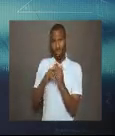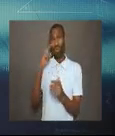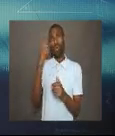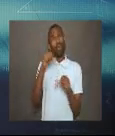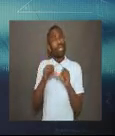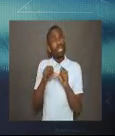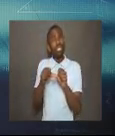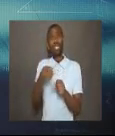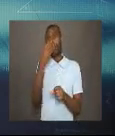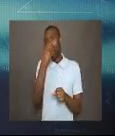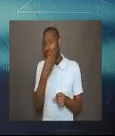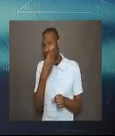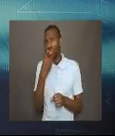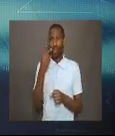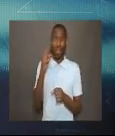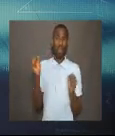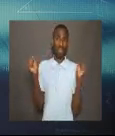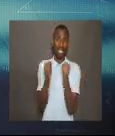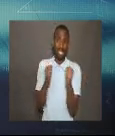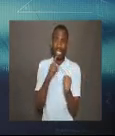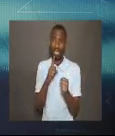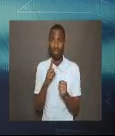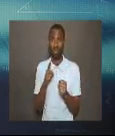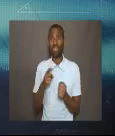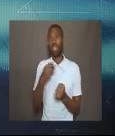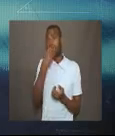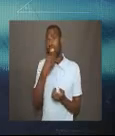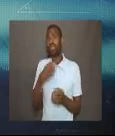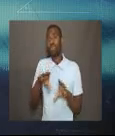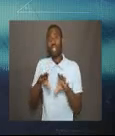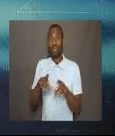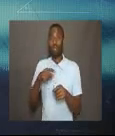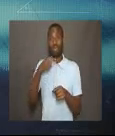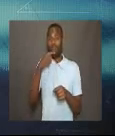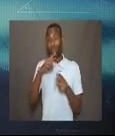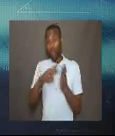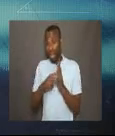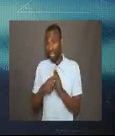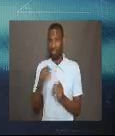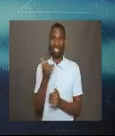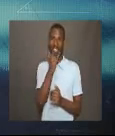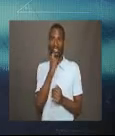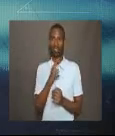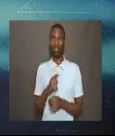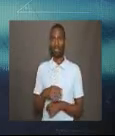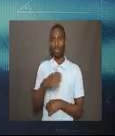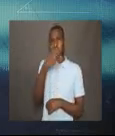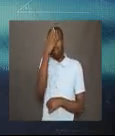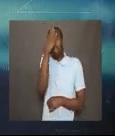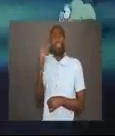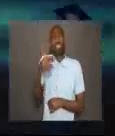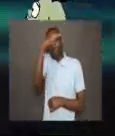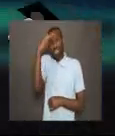get hotter or colder when they are heated or cooled. Why is this the